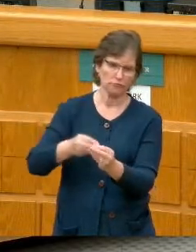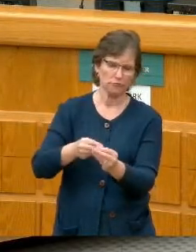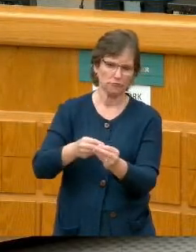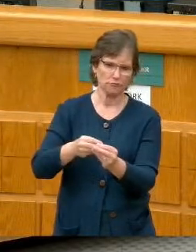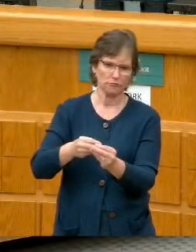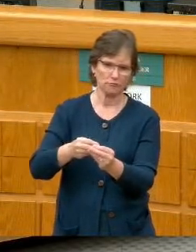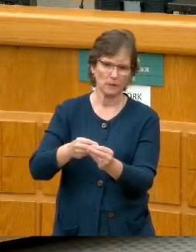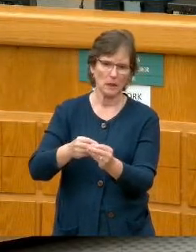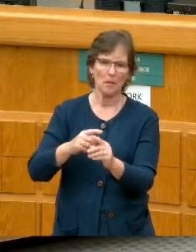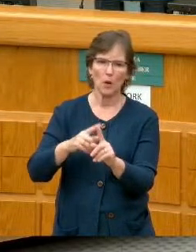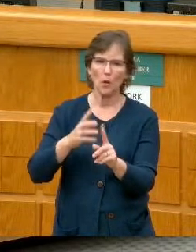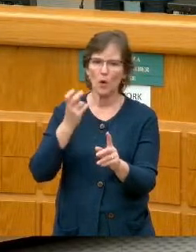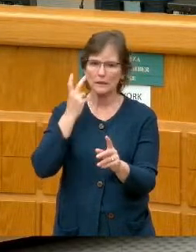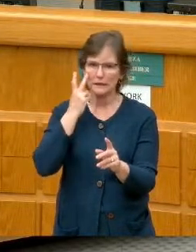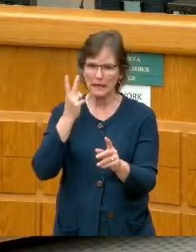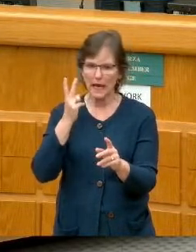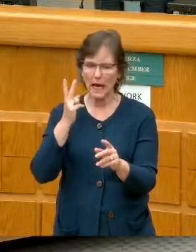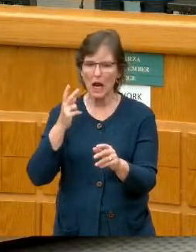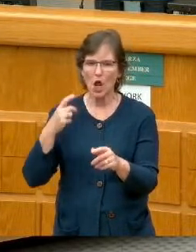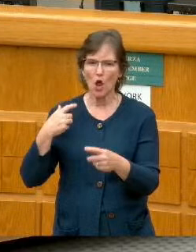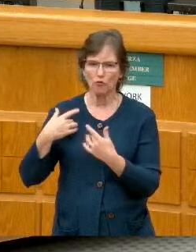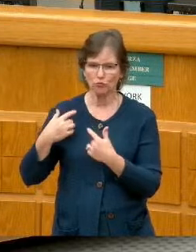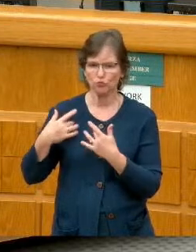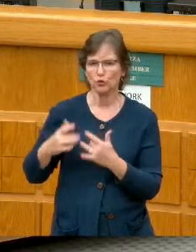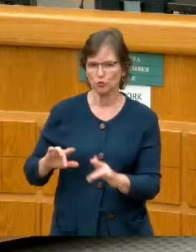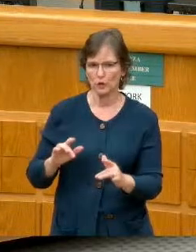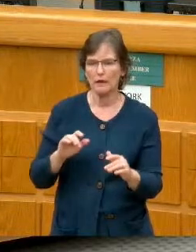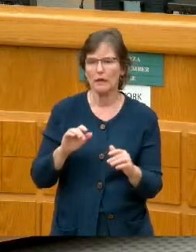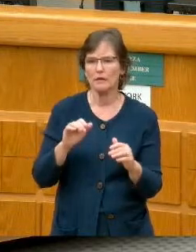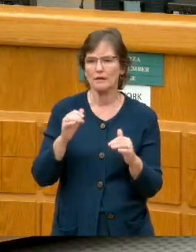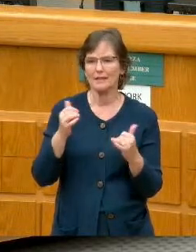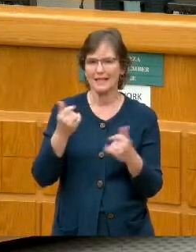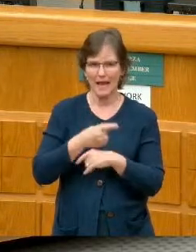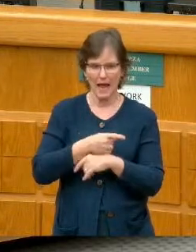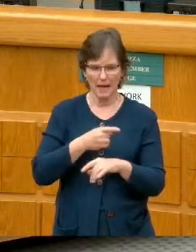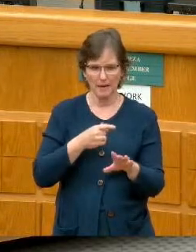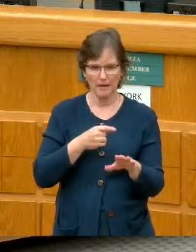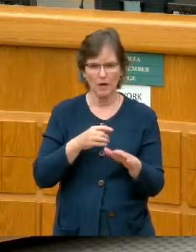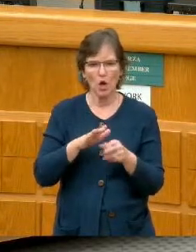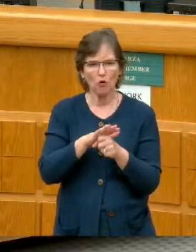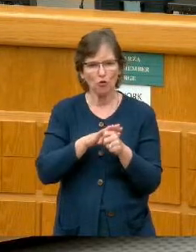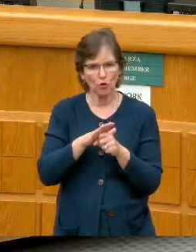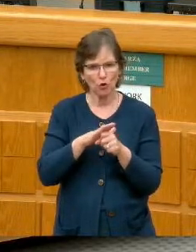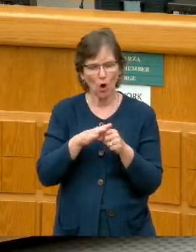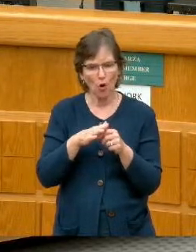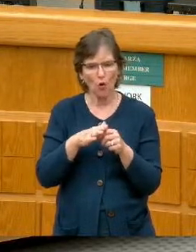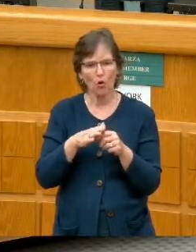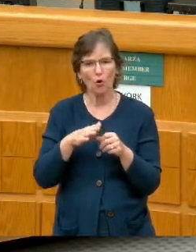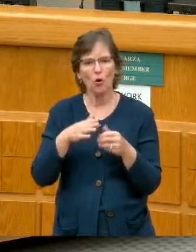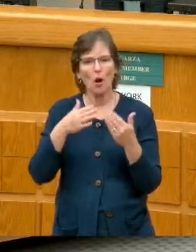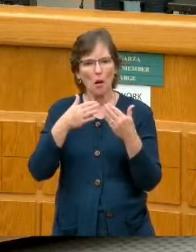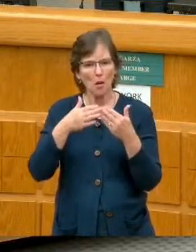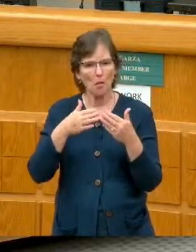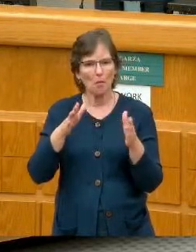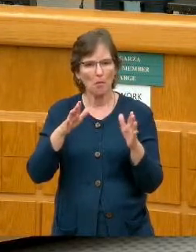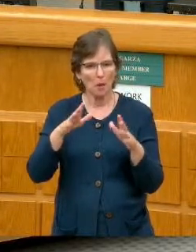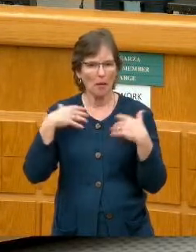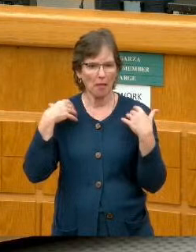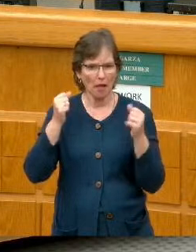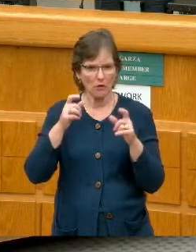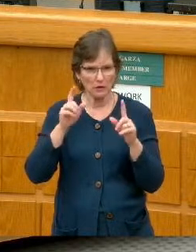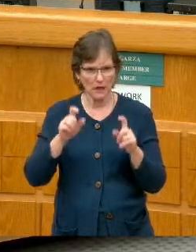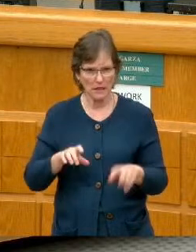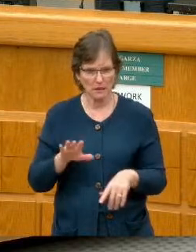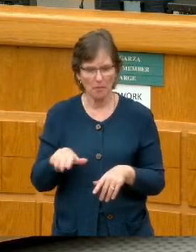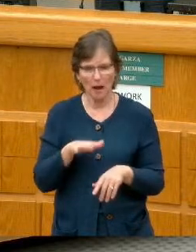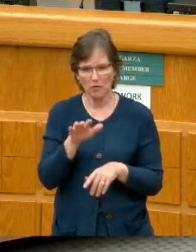so we follow that trend up and down. For the local public health department testing, it's at 10% positives. And here we know all the people